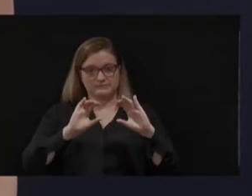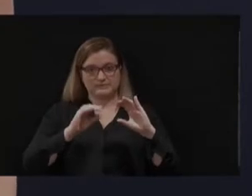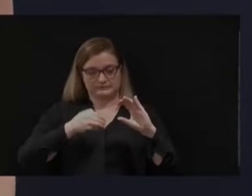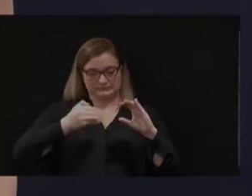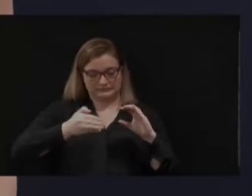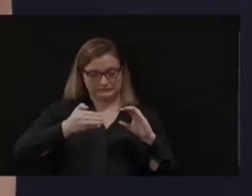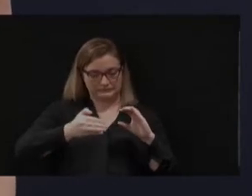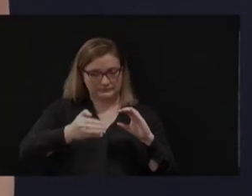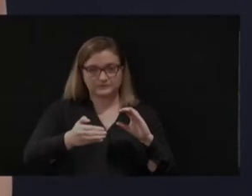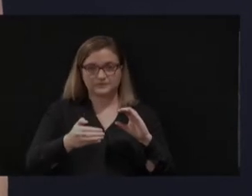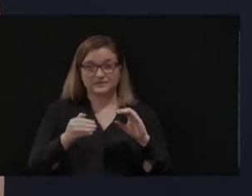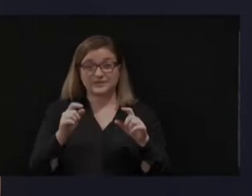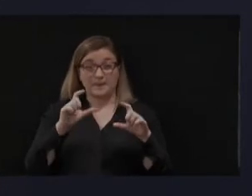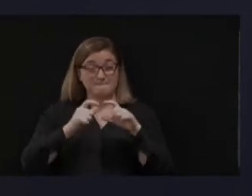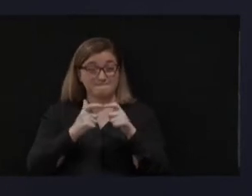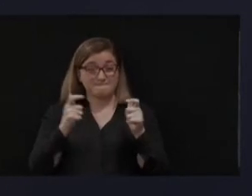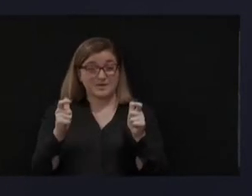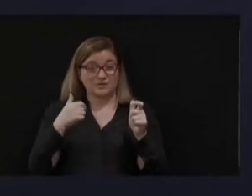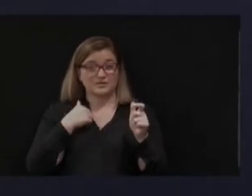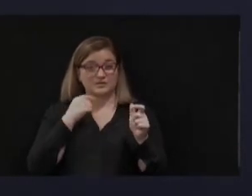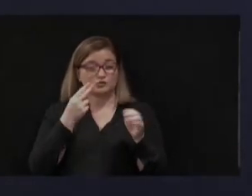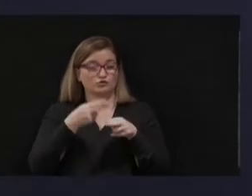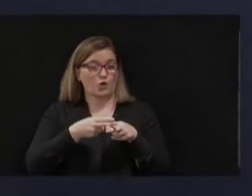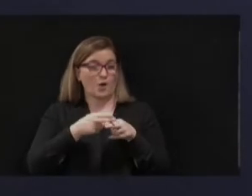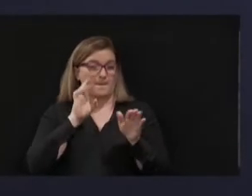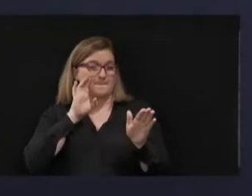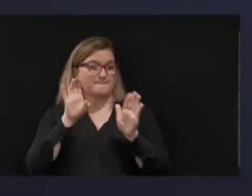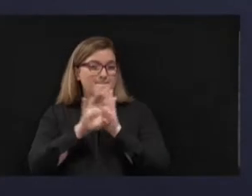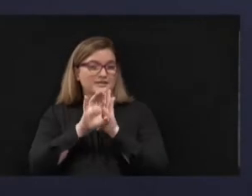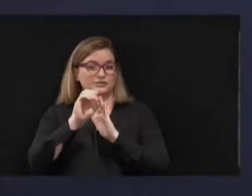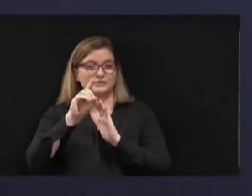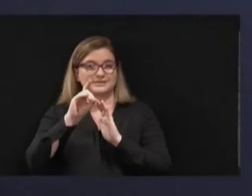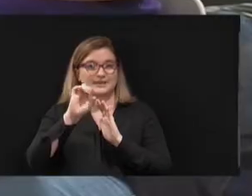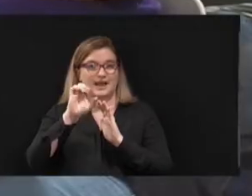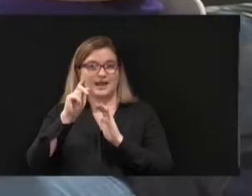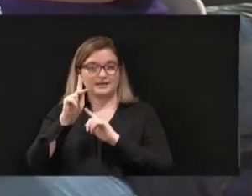the largest set is called the picture deck.